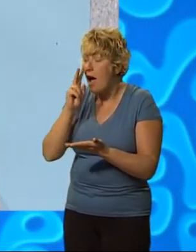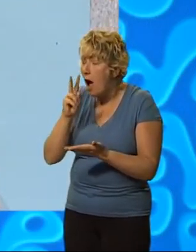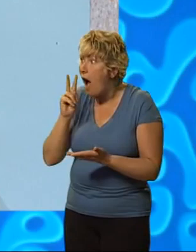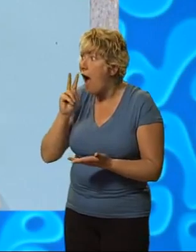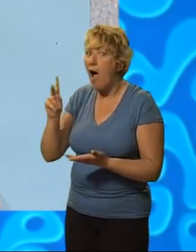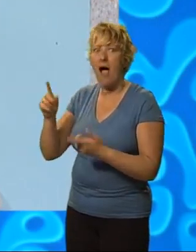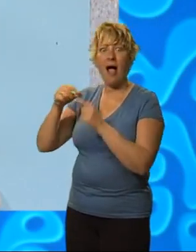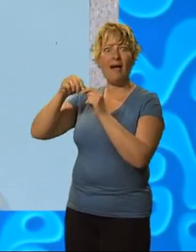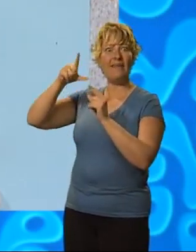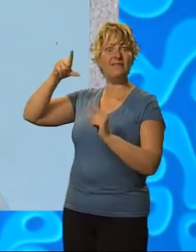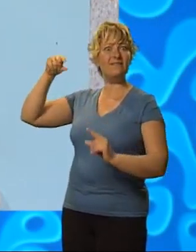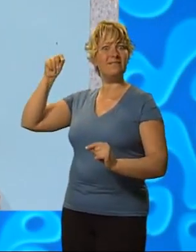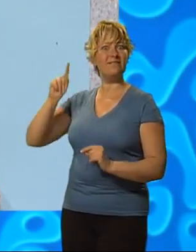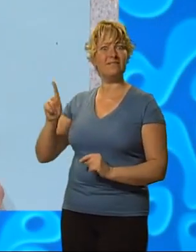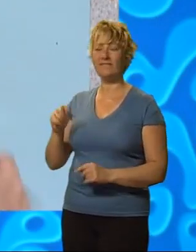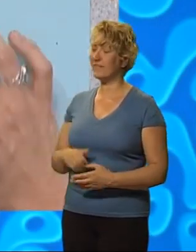appear.